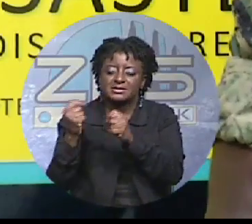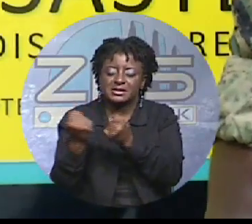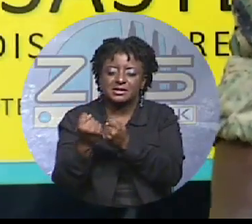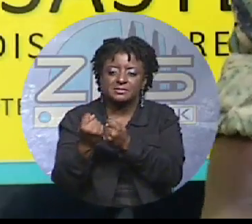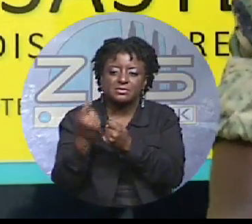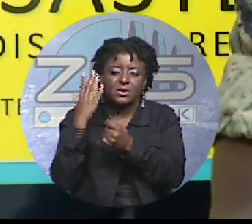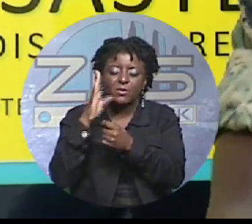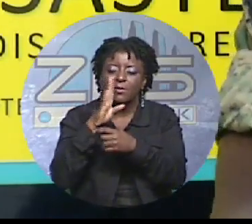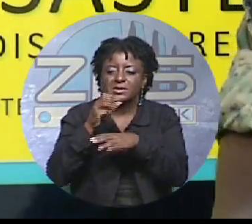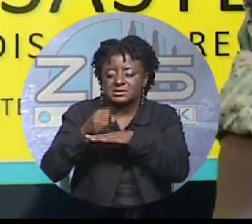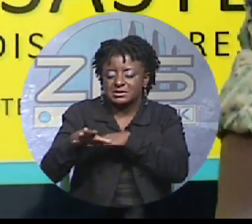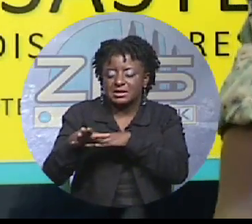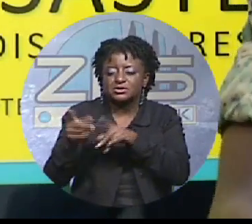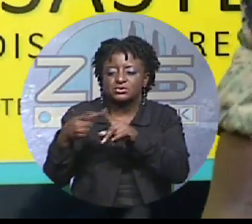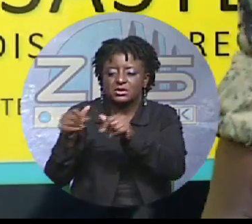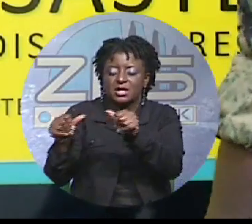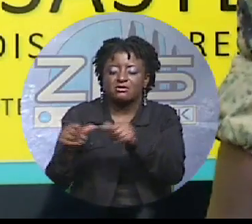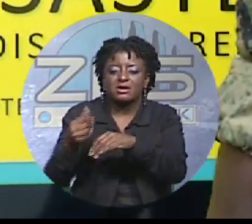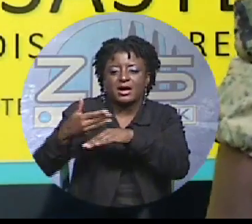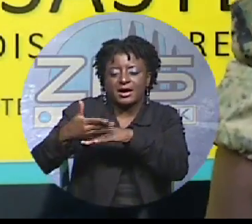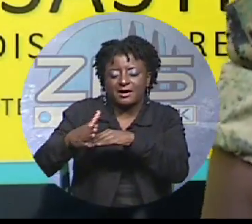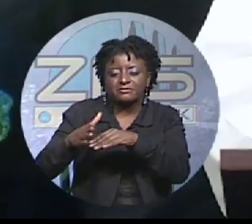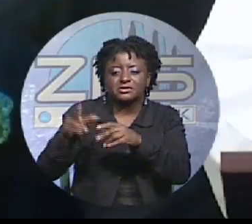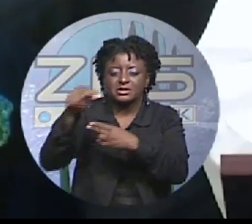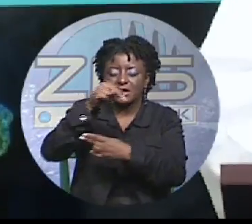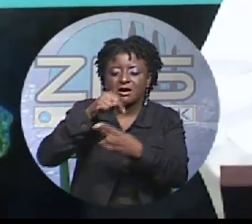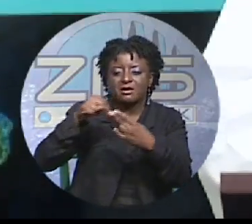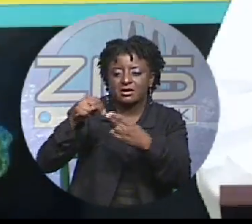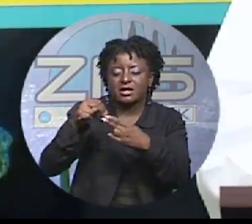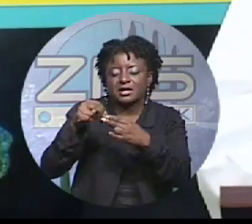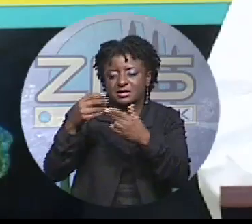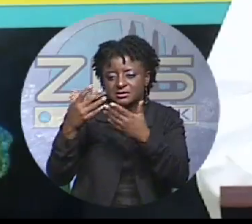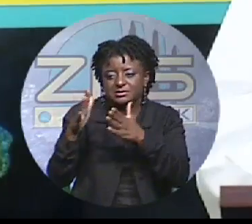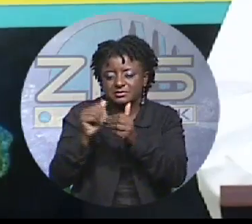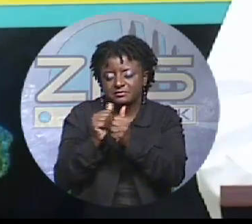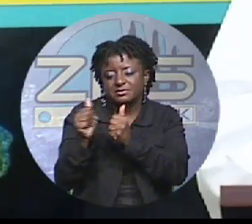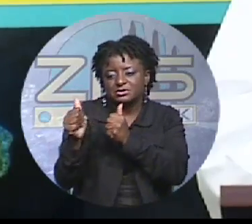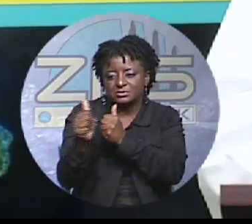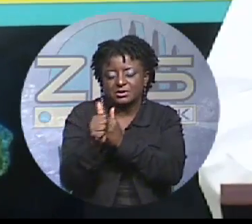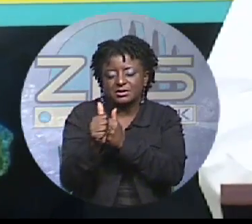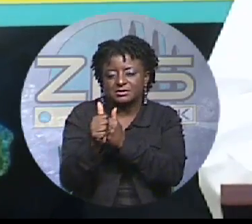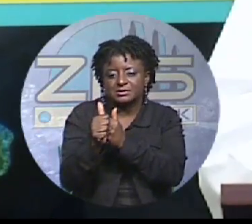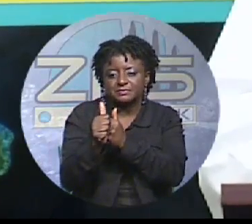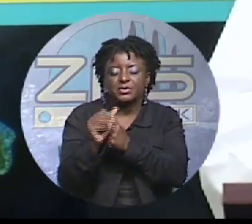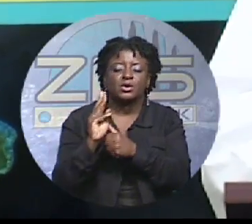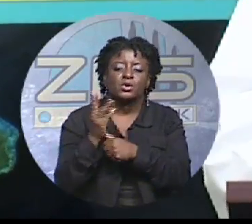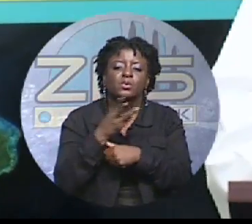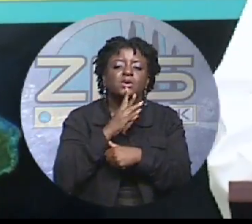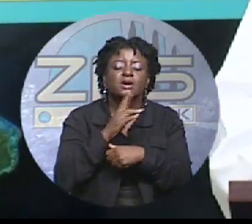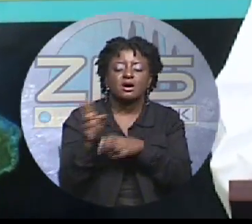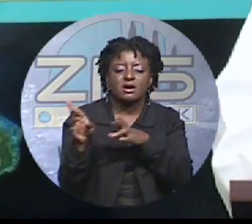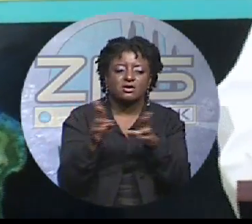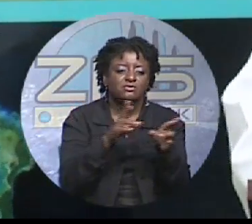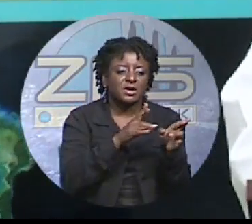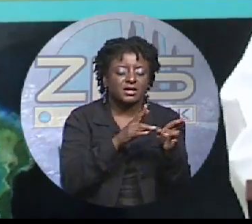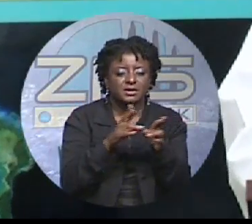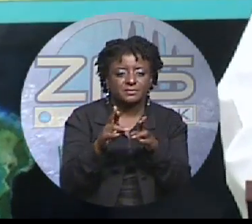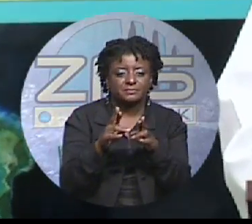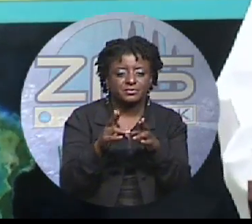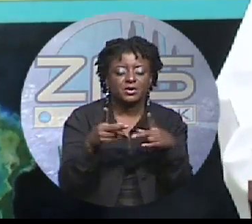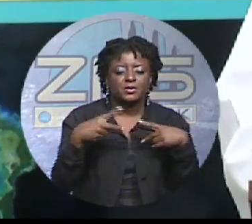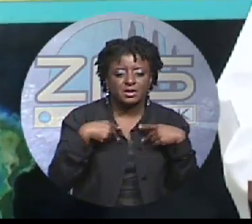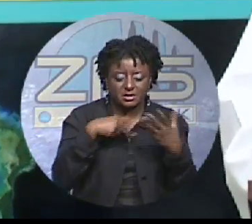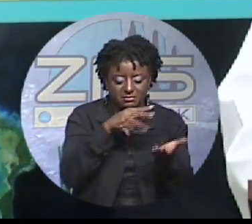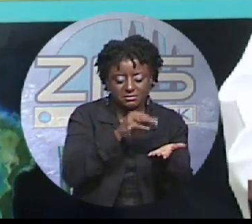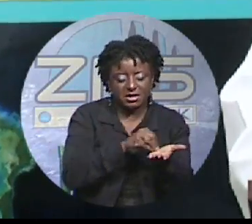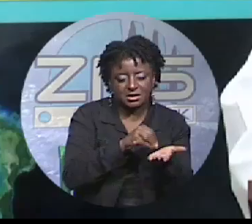the area after the system has passed. We are in a state of readiness in terms of medical supplies